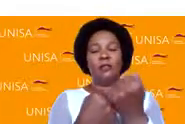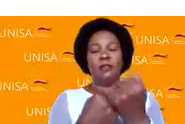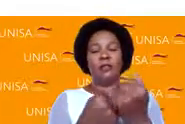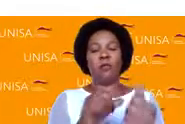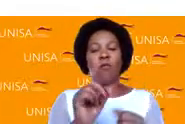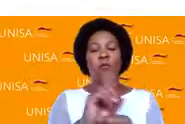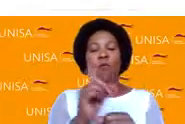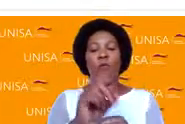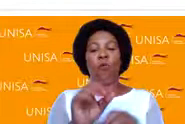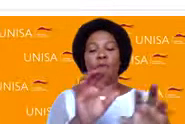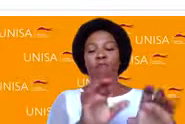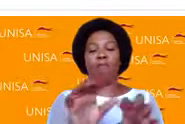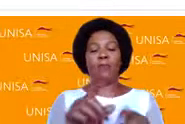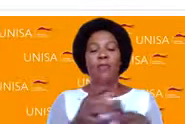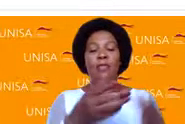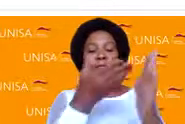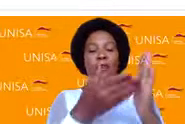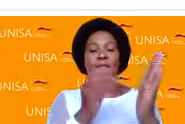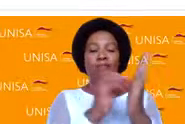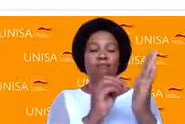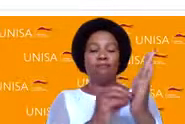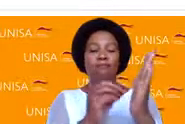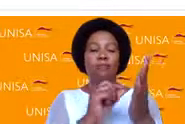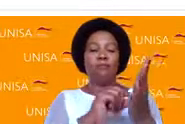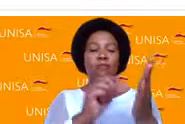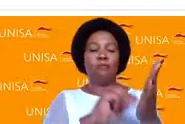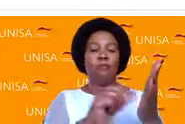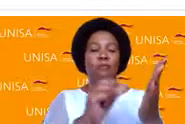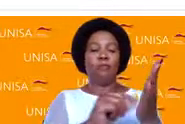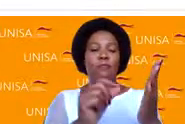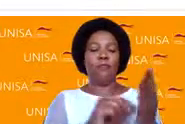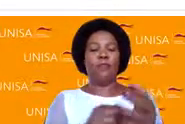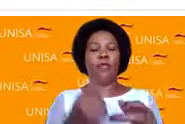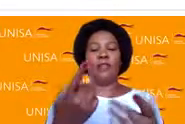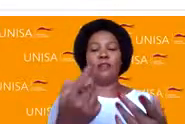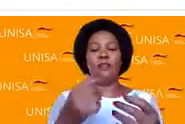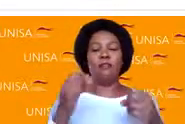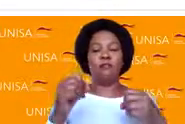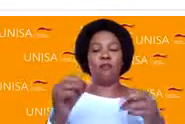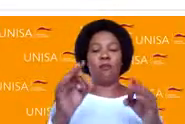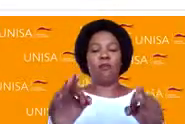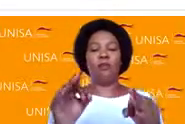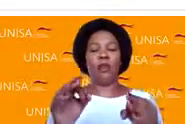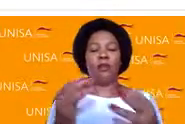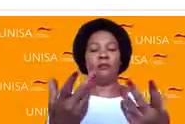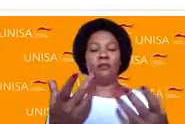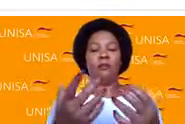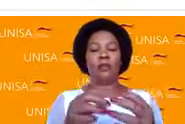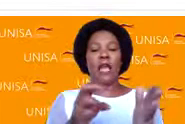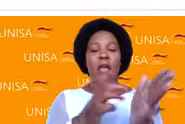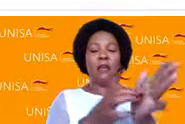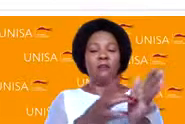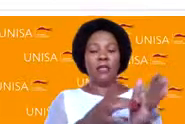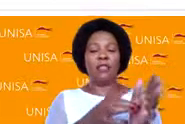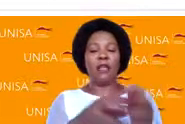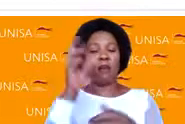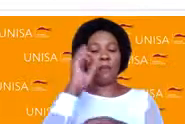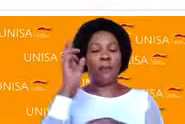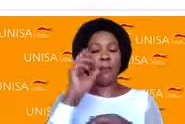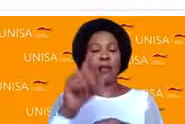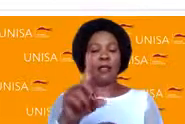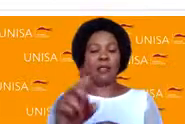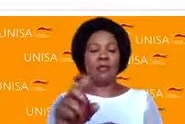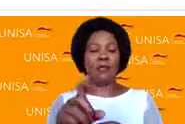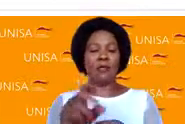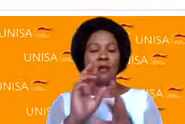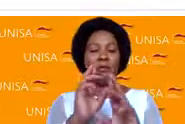typing. So if you want to do a more formal reply, you have to click on this advanced. So remember, if you click on reply, it will